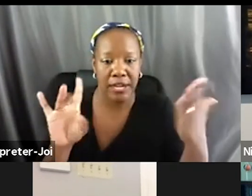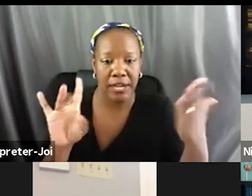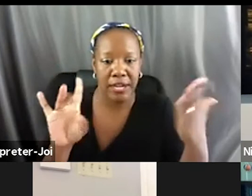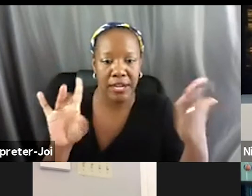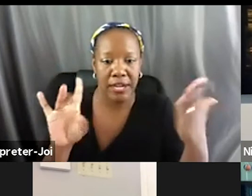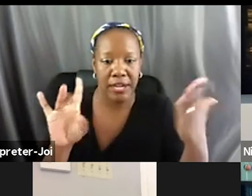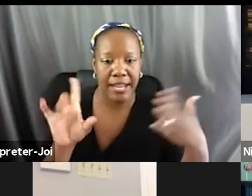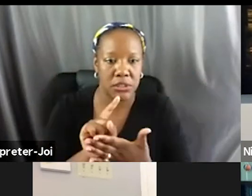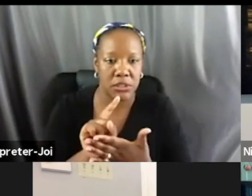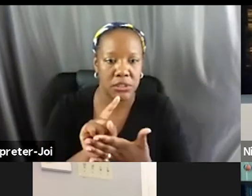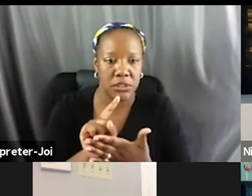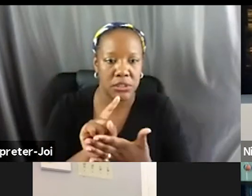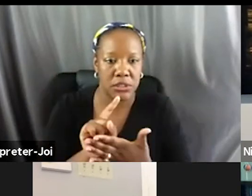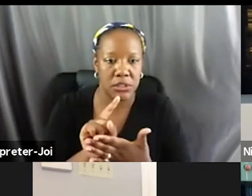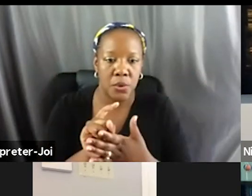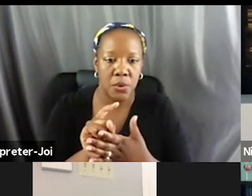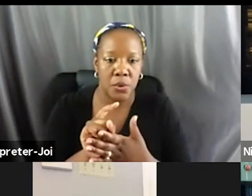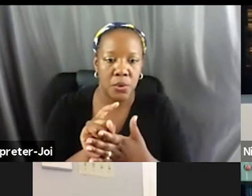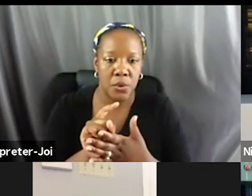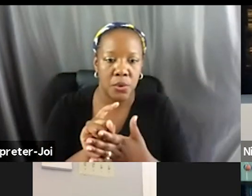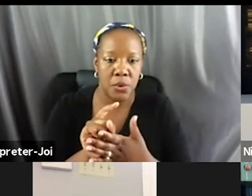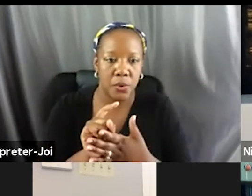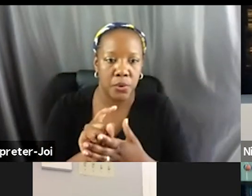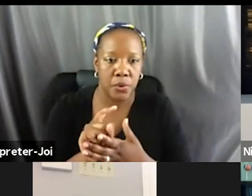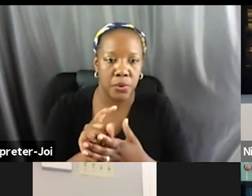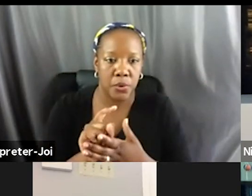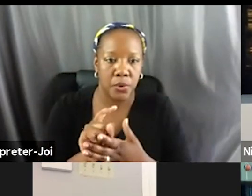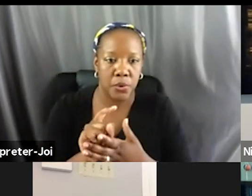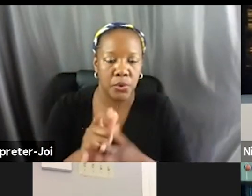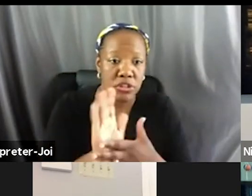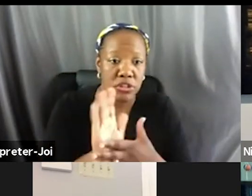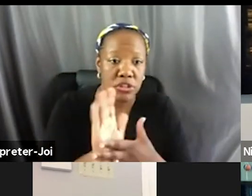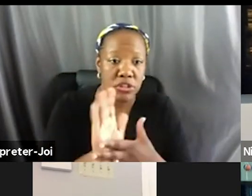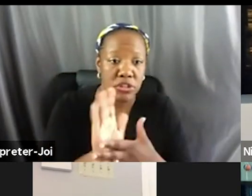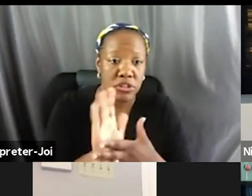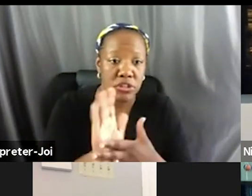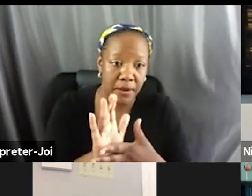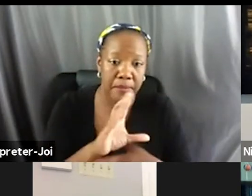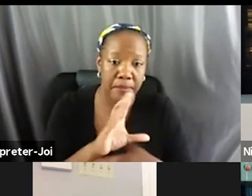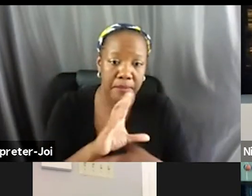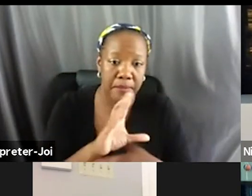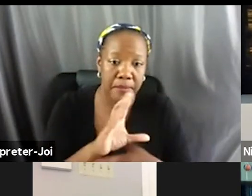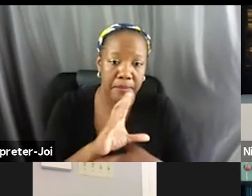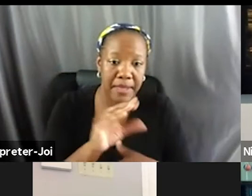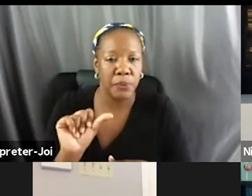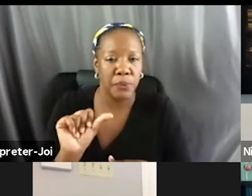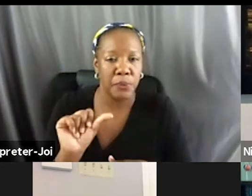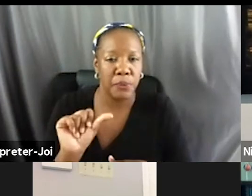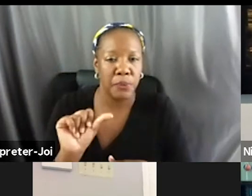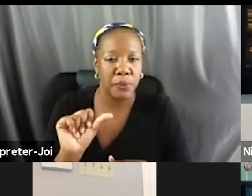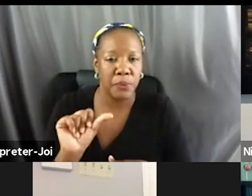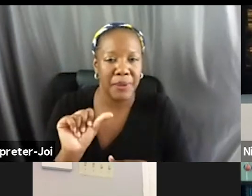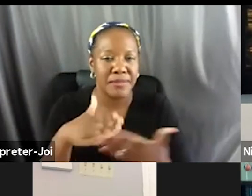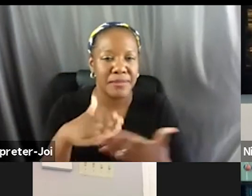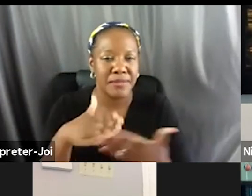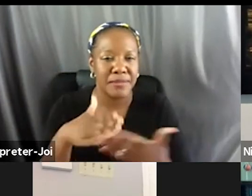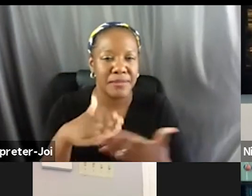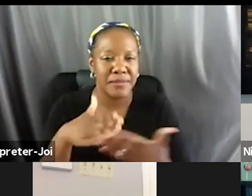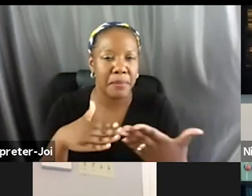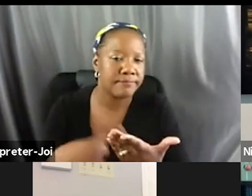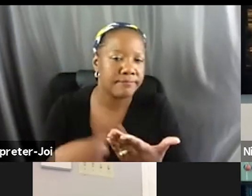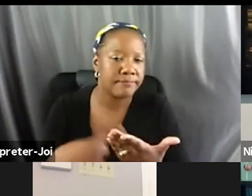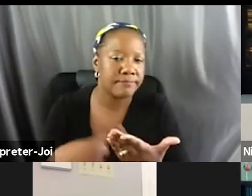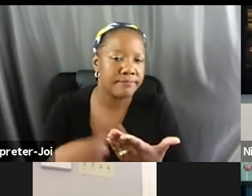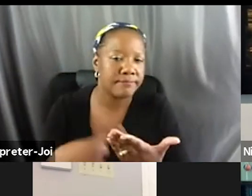can view the film, and the Q&A. This part of the Q&A was just to talk about it